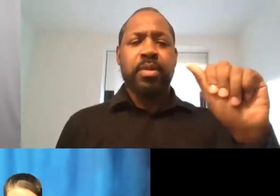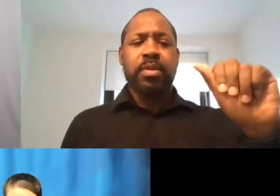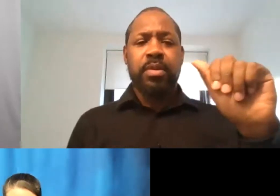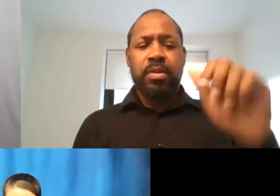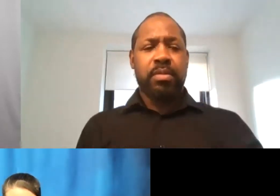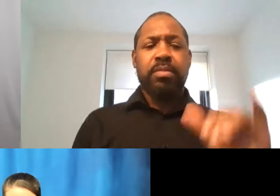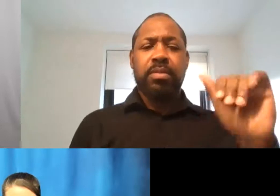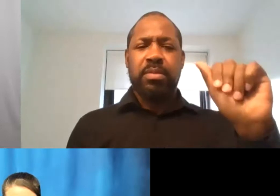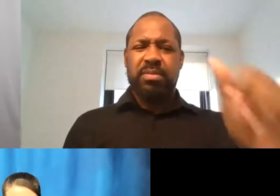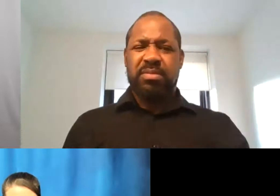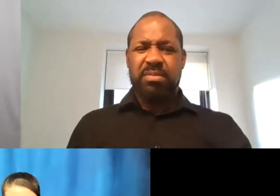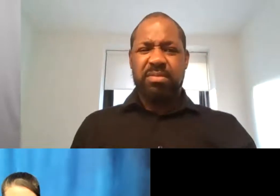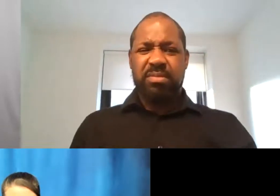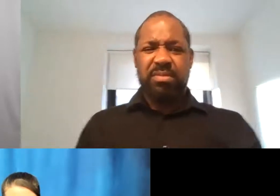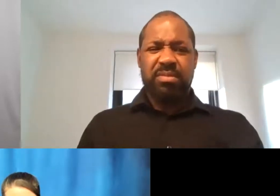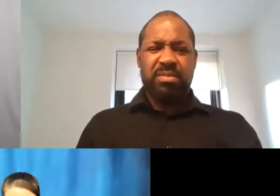just readjusting my camera here.